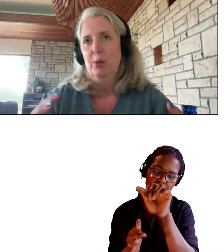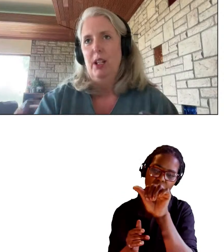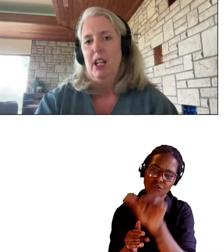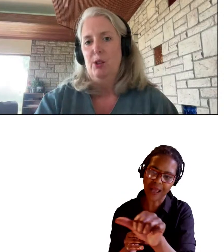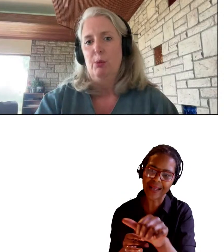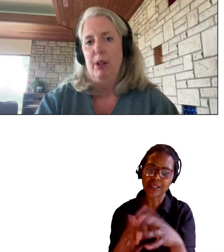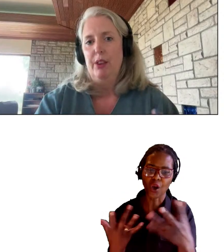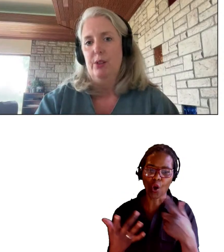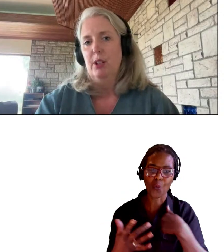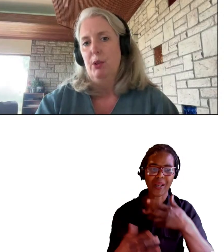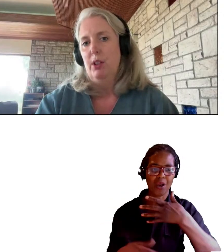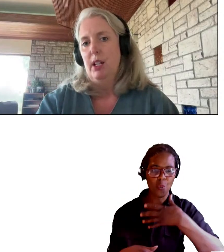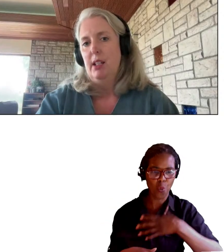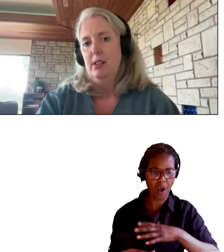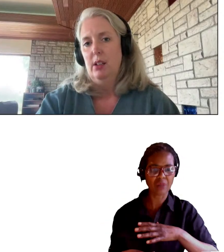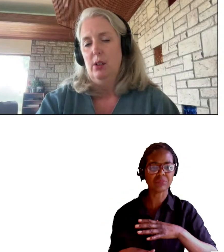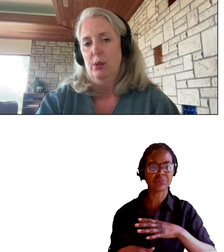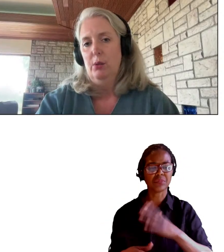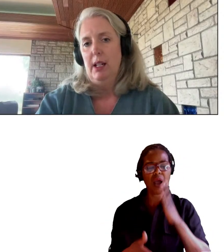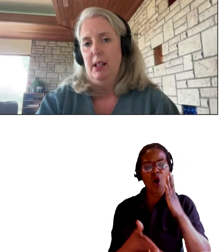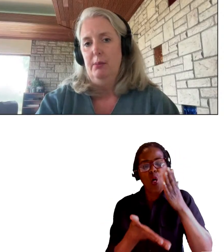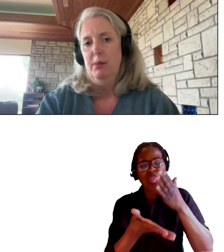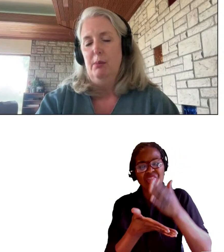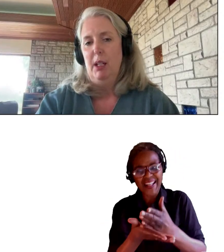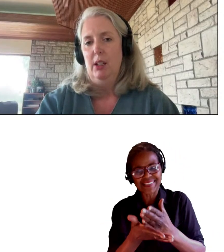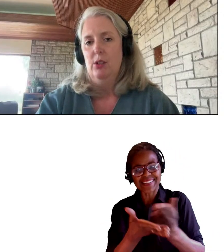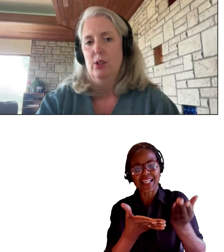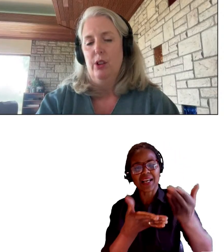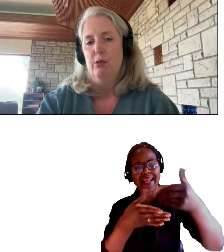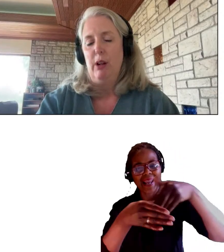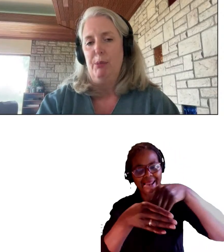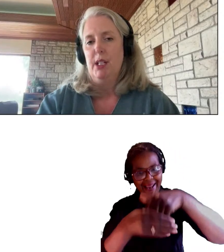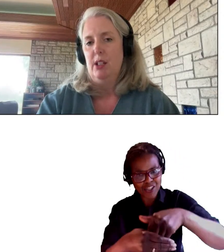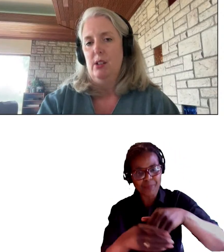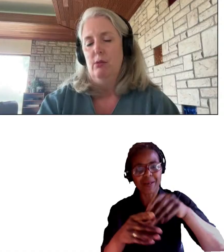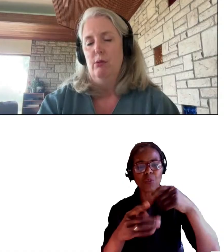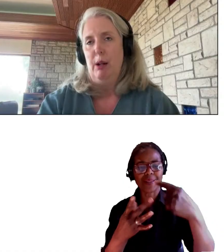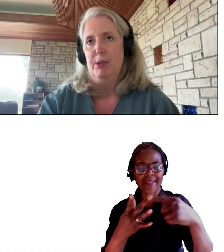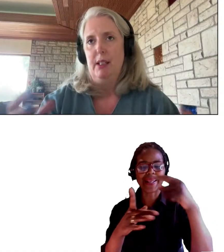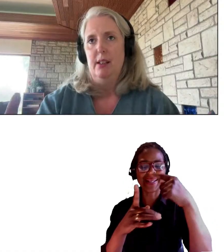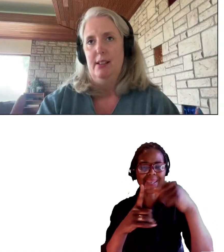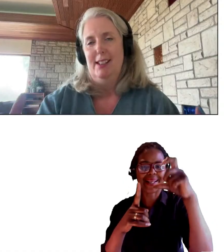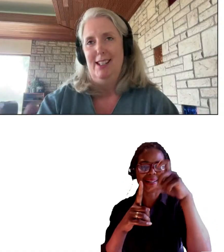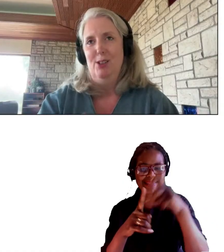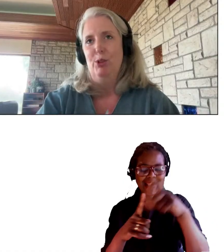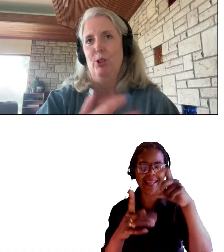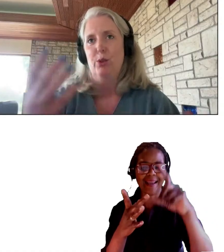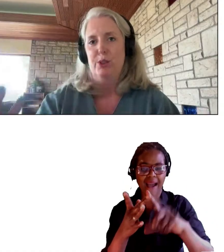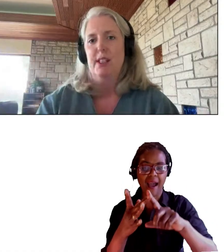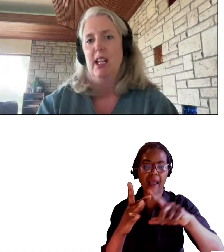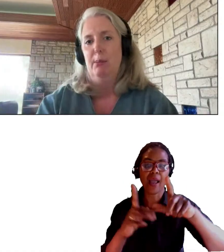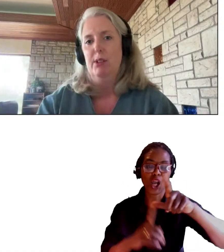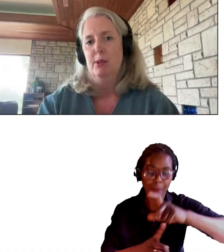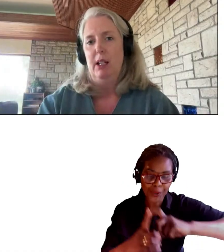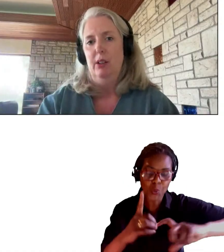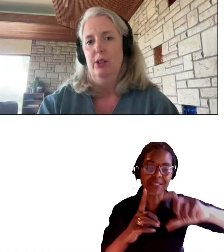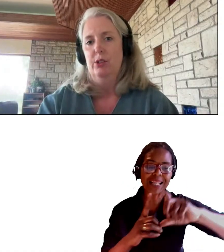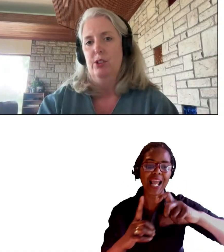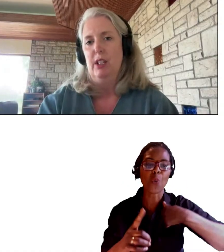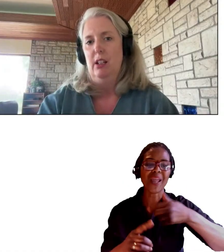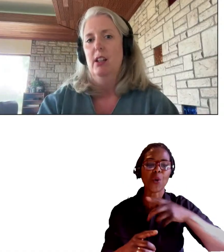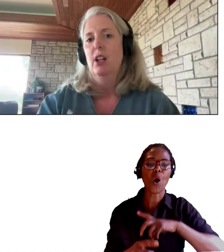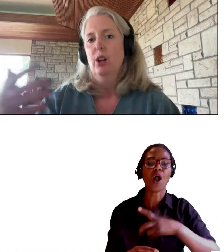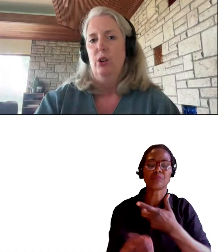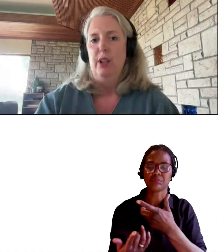authentic, engagement with those communities, and making sure that representation representation was across the teams as well,